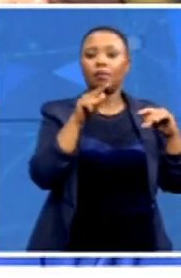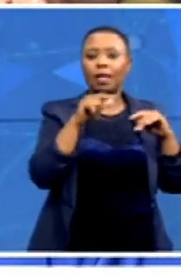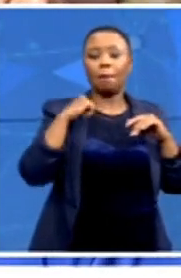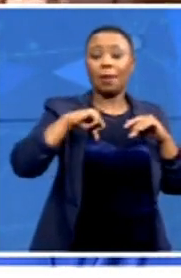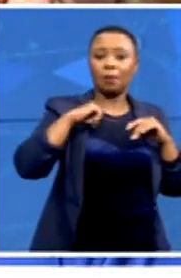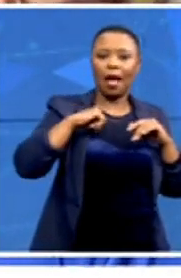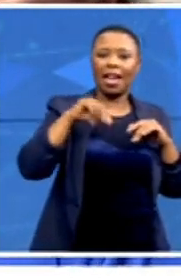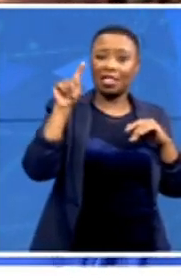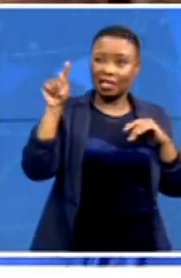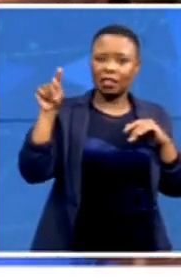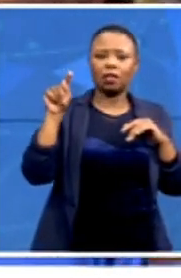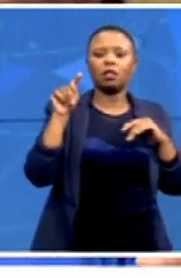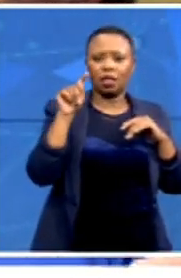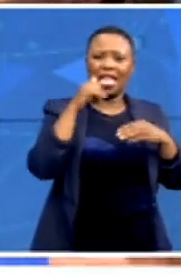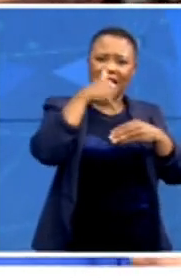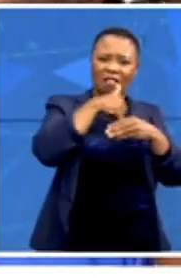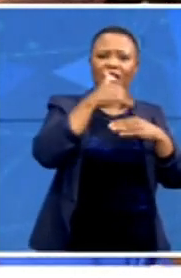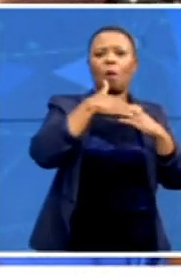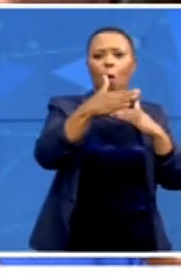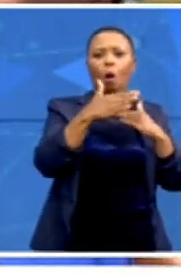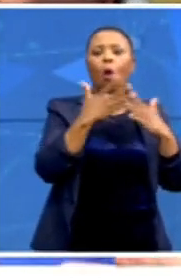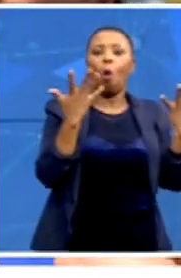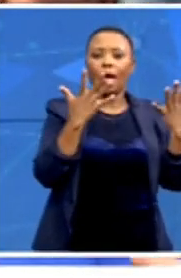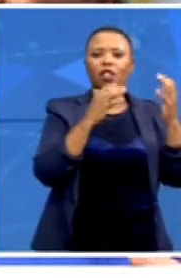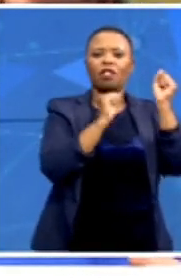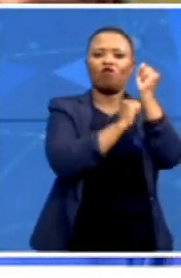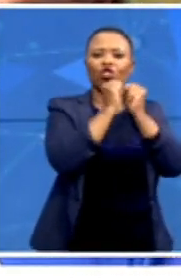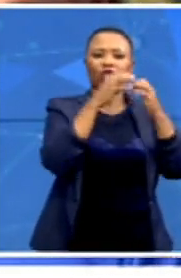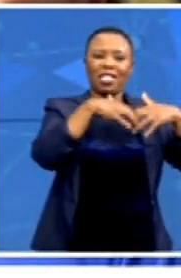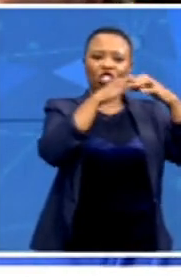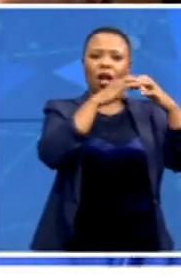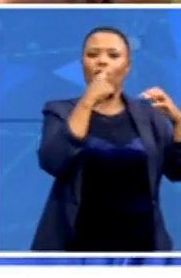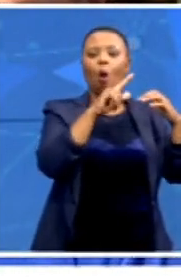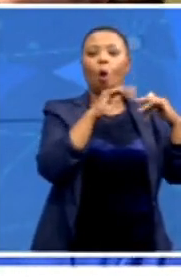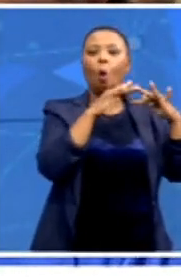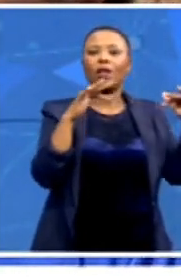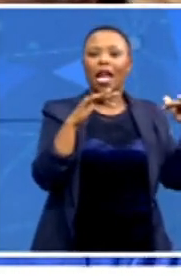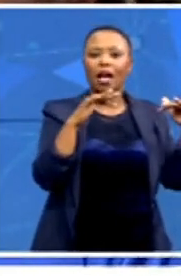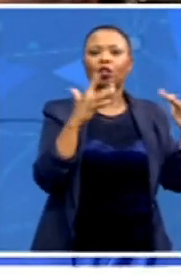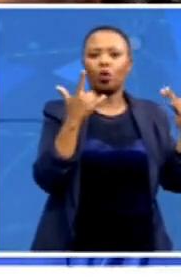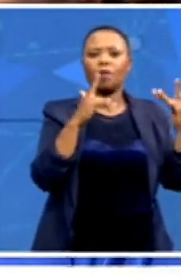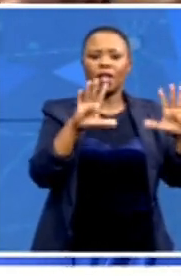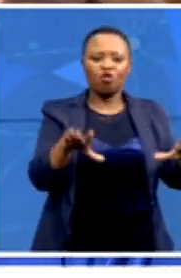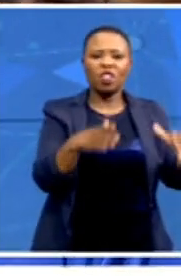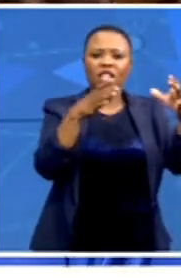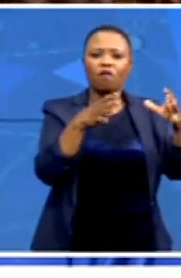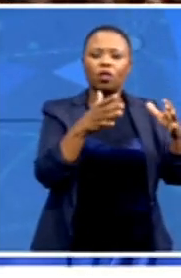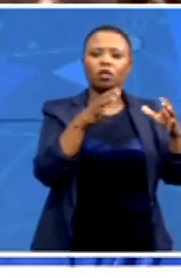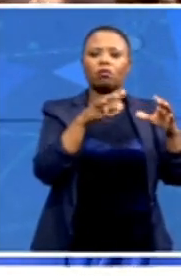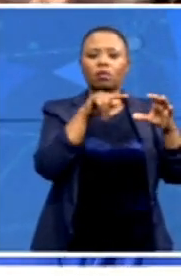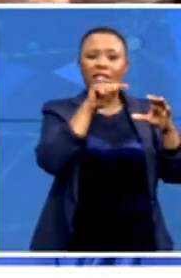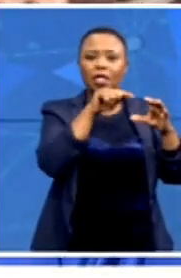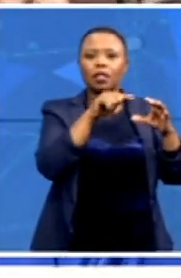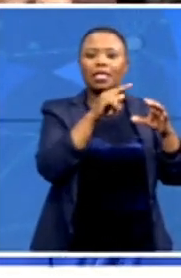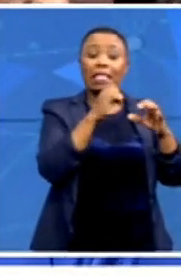more in water infrastructure. There's no use fixing the upstream and reservoirs if the water reticulation system, the pipes, are bursting every